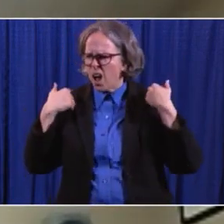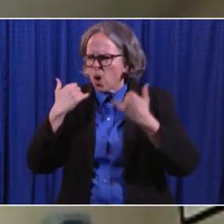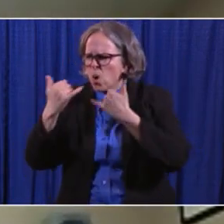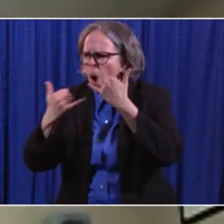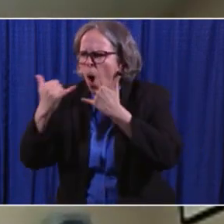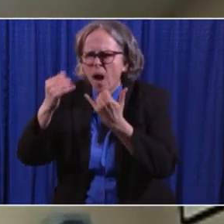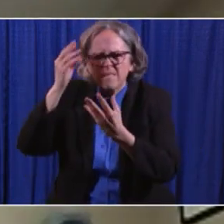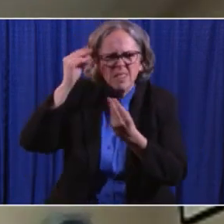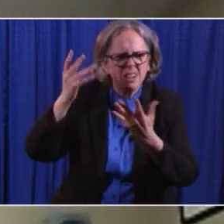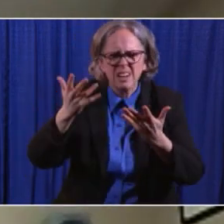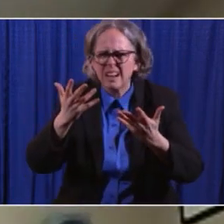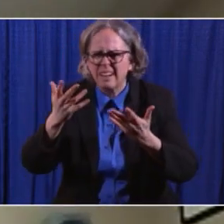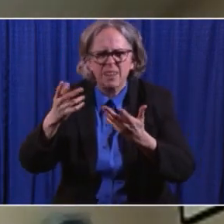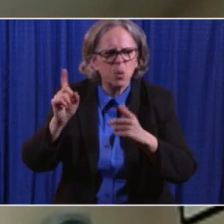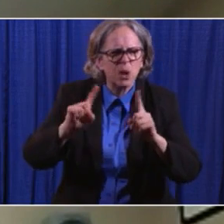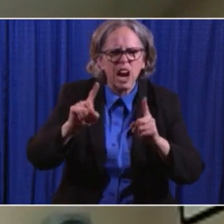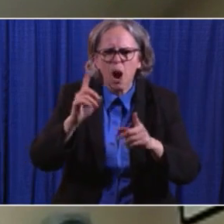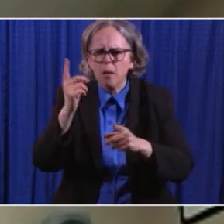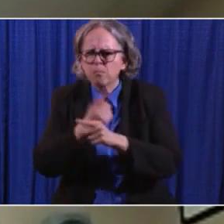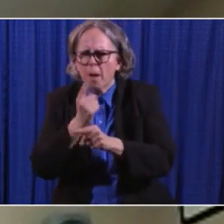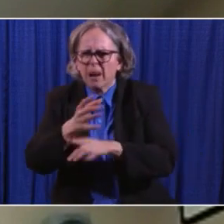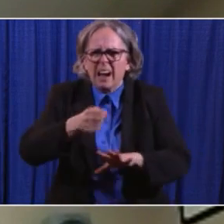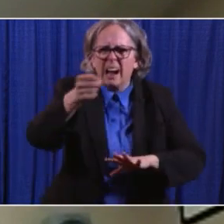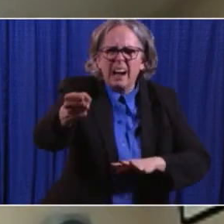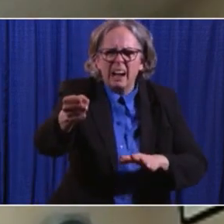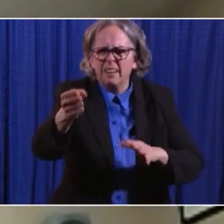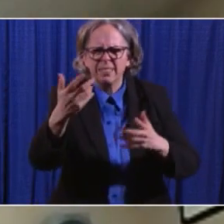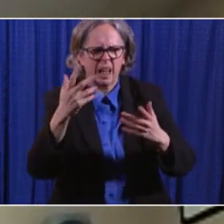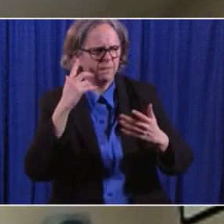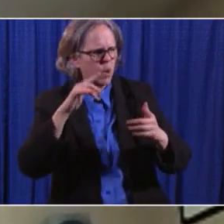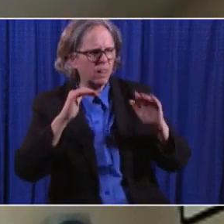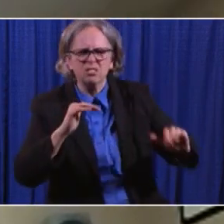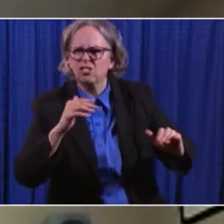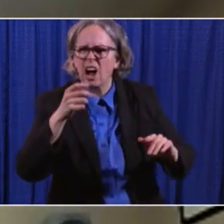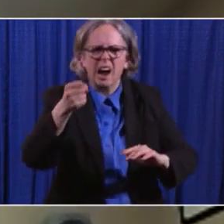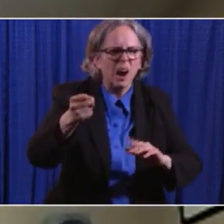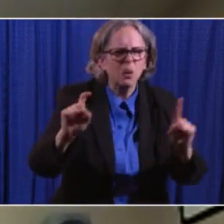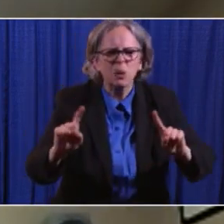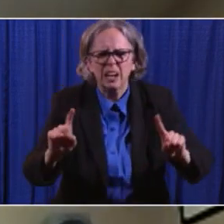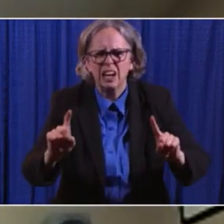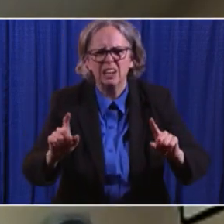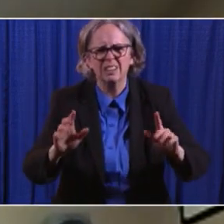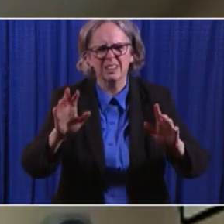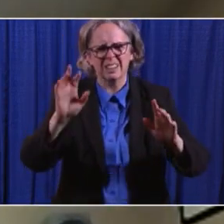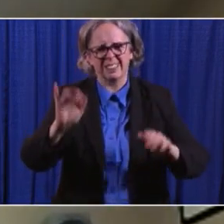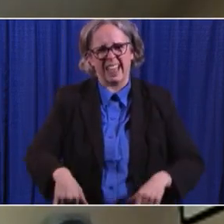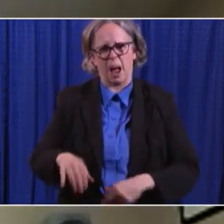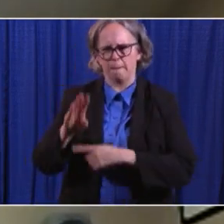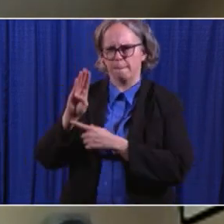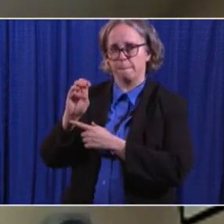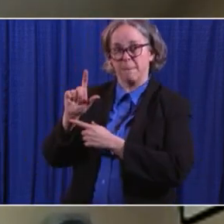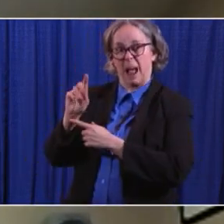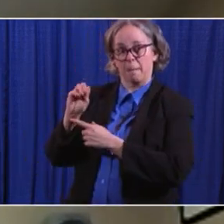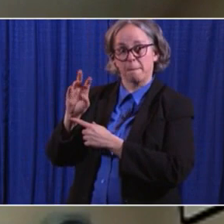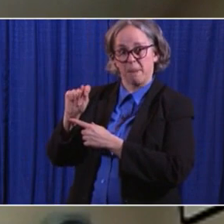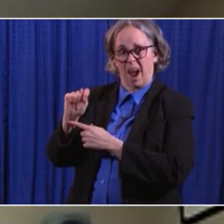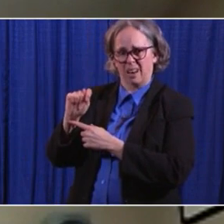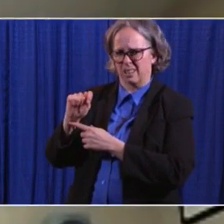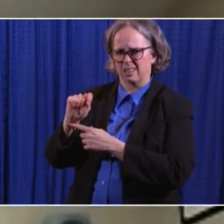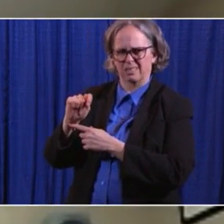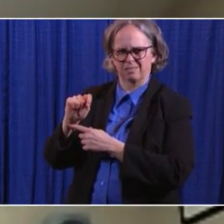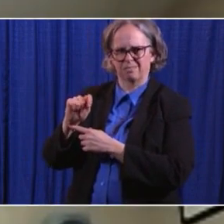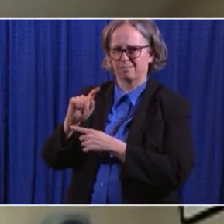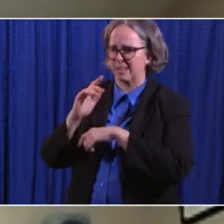appropriate services are found. We're not alone in terms of Belmont County in seeing the increased complexity and the number of children with these